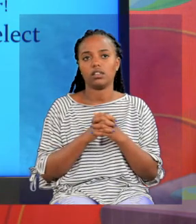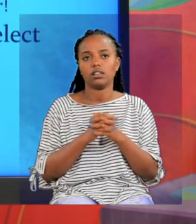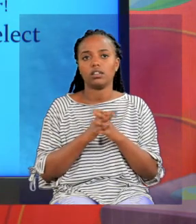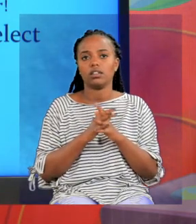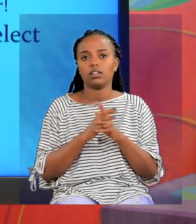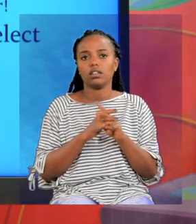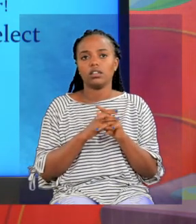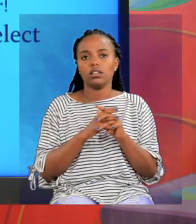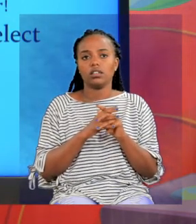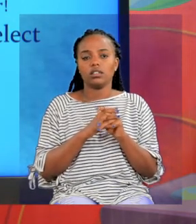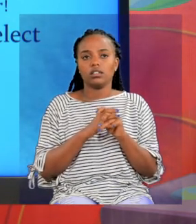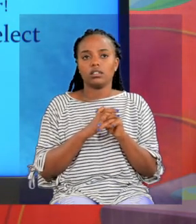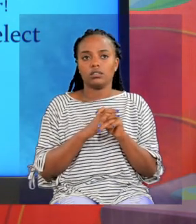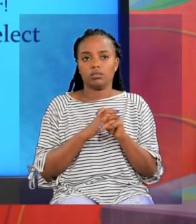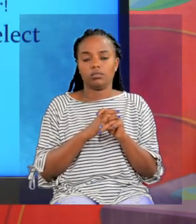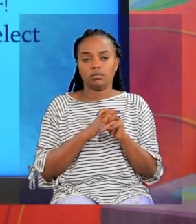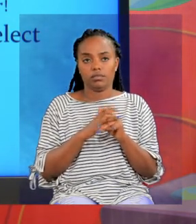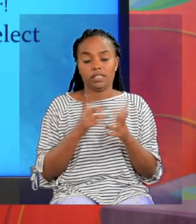Since this